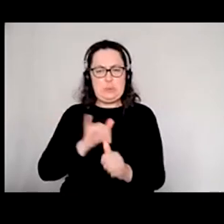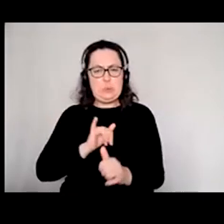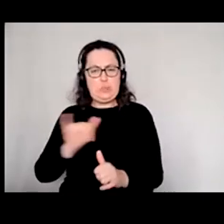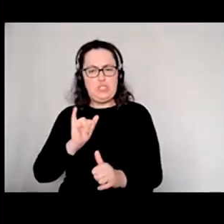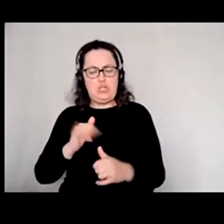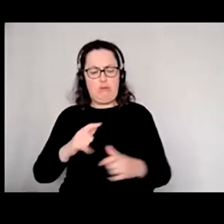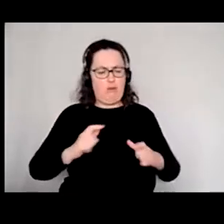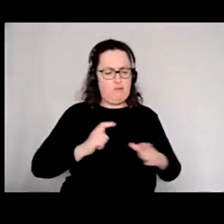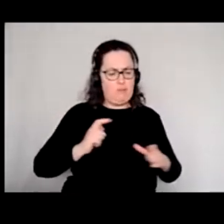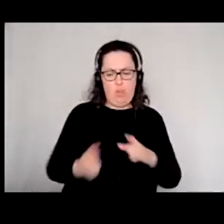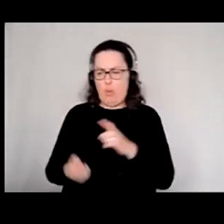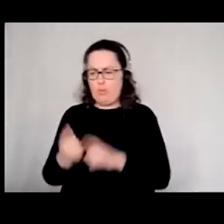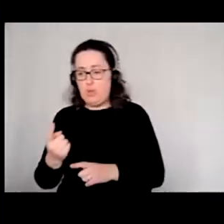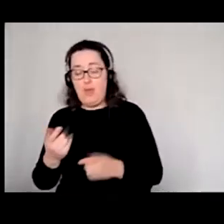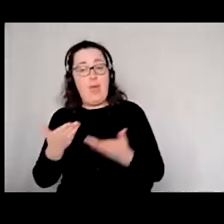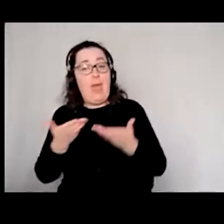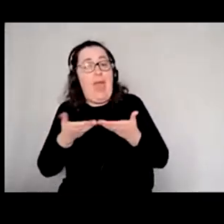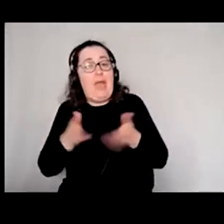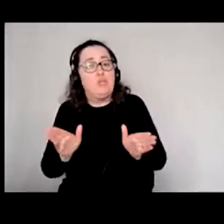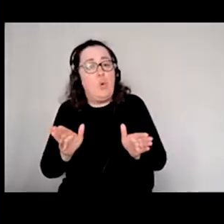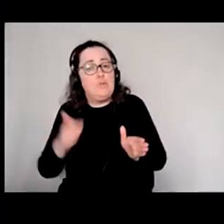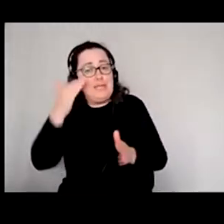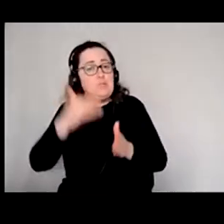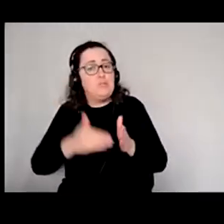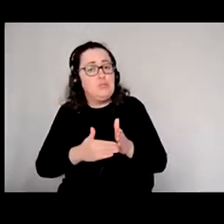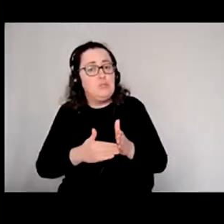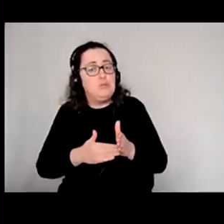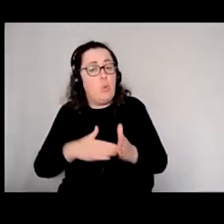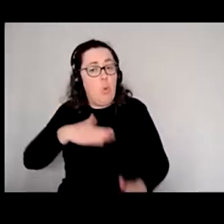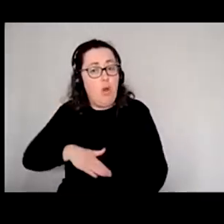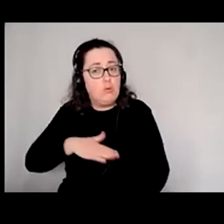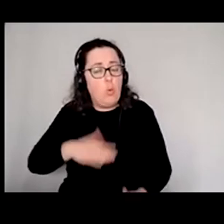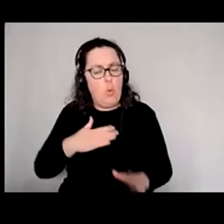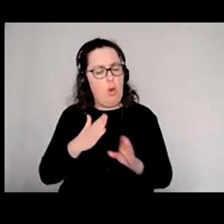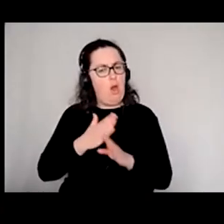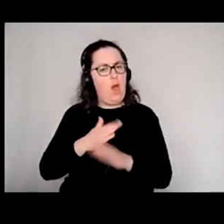and exposing your lived experience. Maybe you don't want to do that, but maybe that's what's on offer.